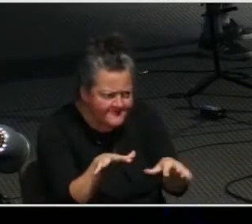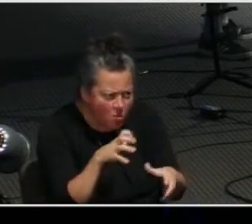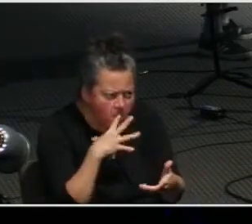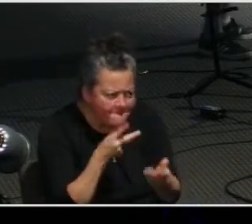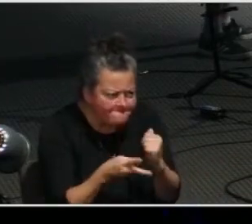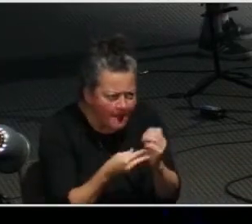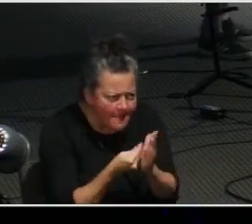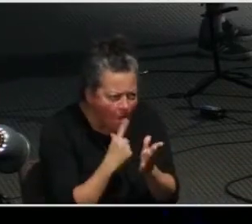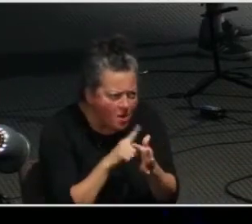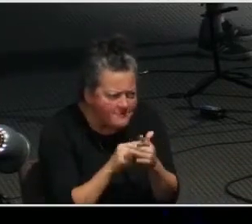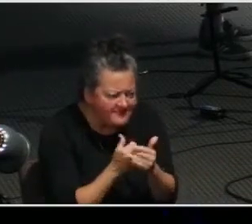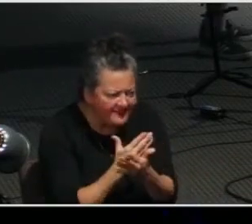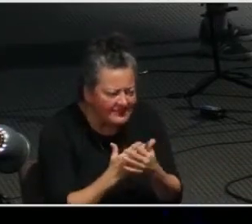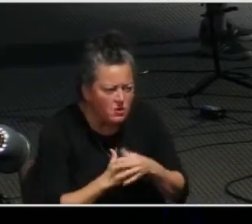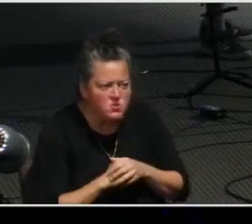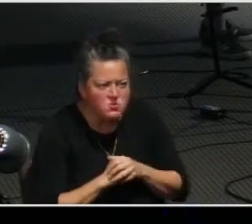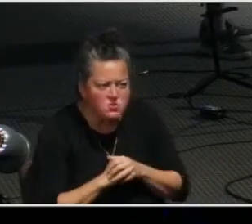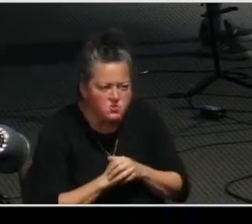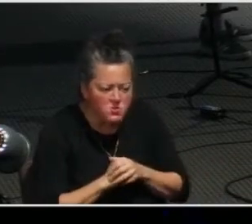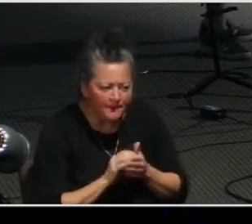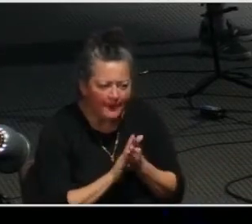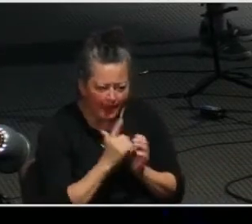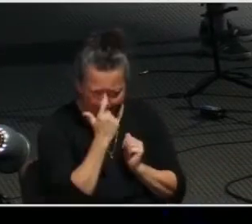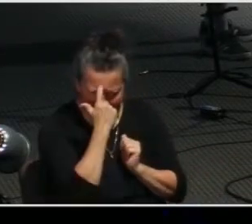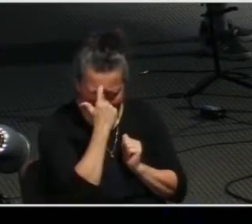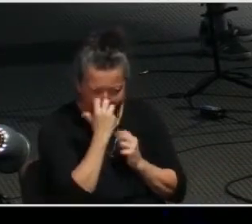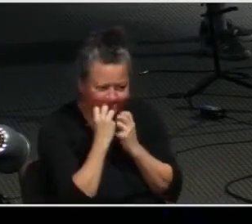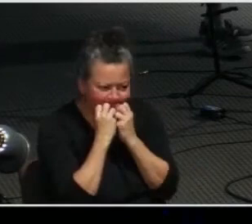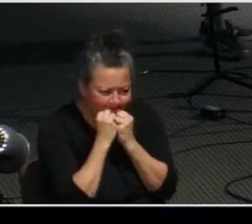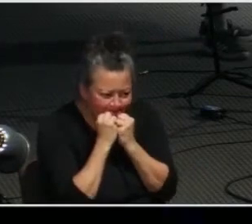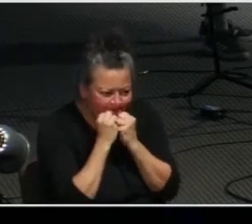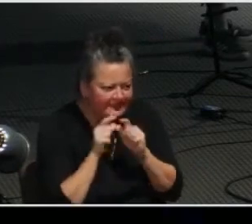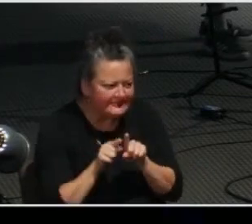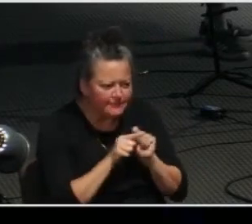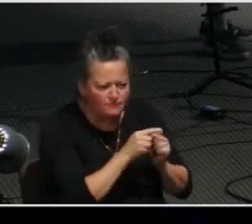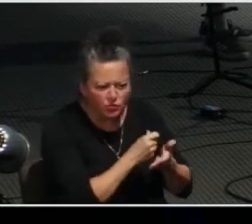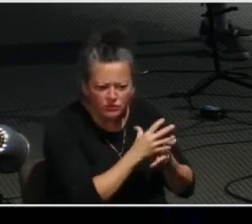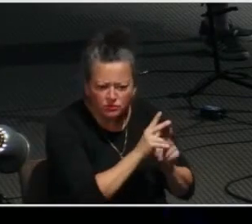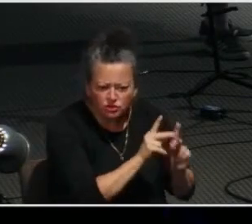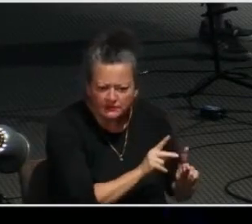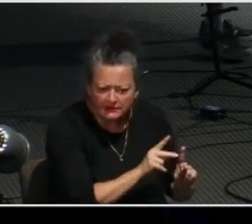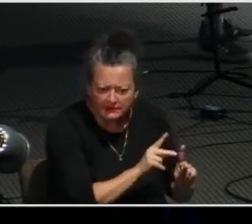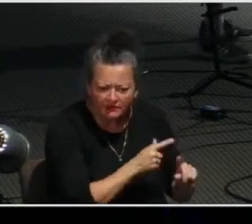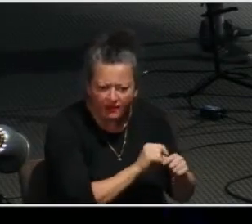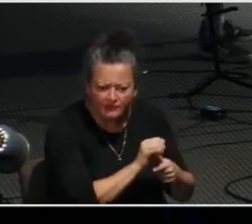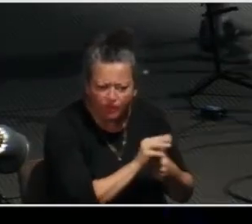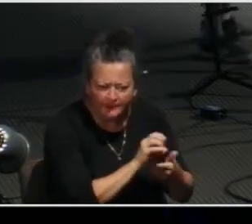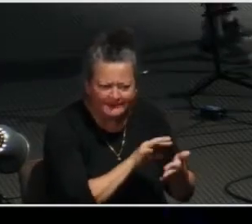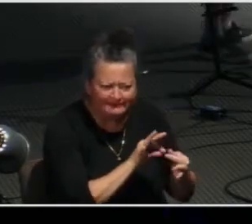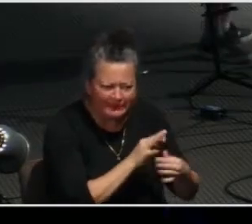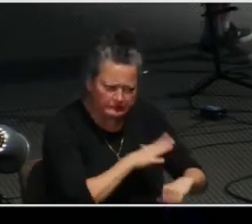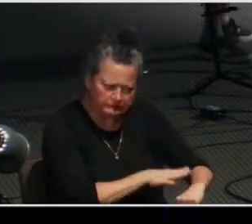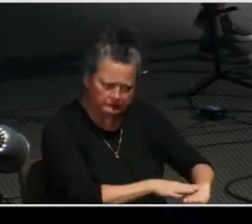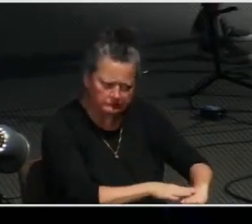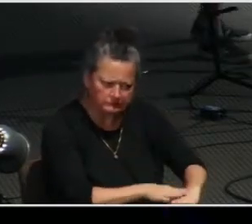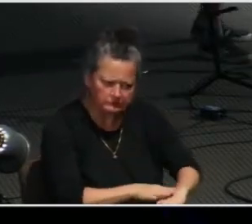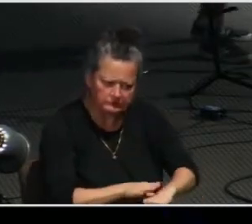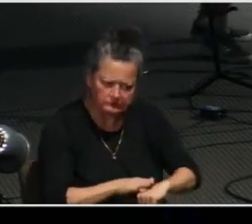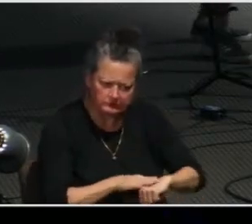And for those today who are facing a situation where it's going to be either going back to work where there's an oppressor